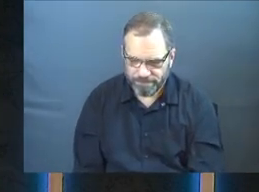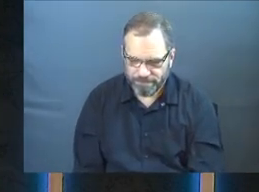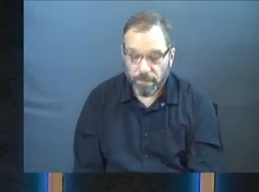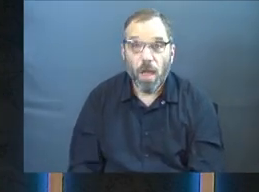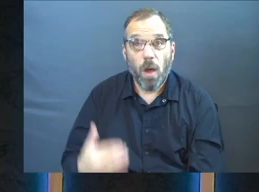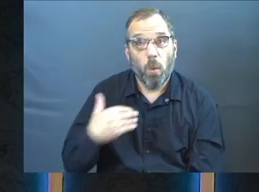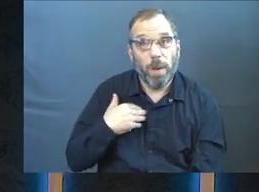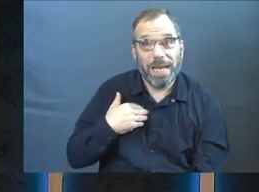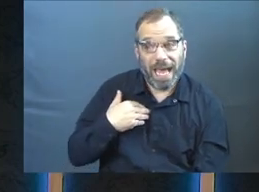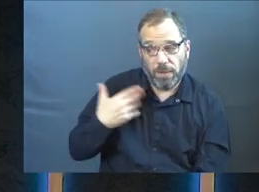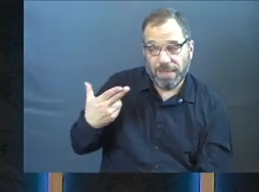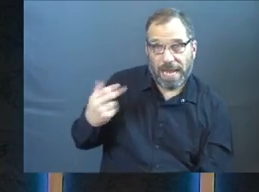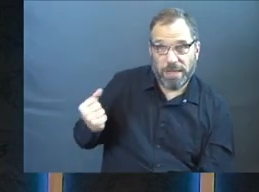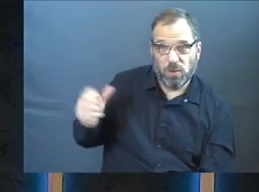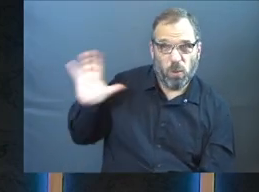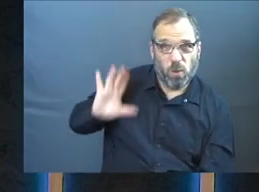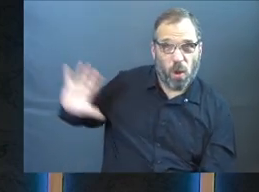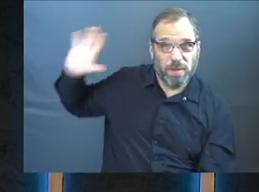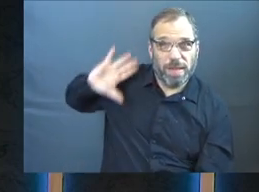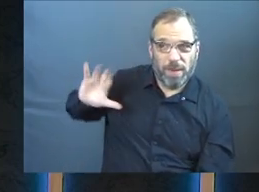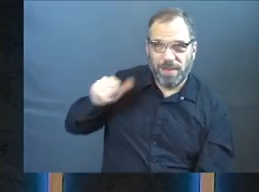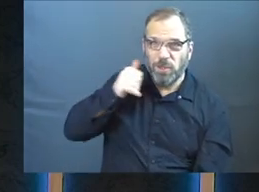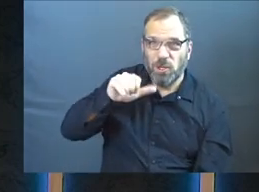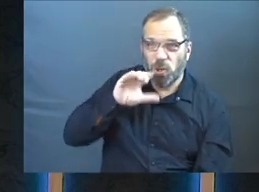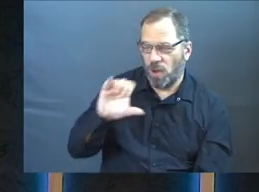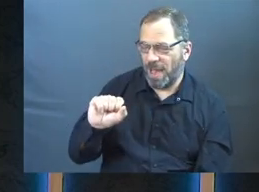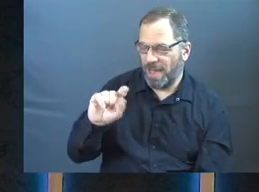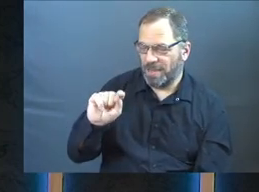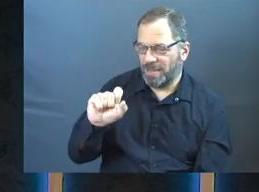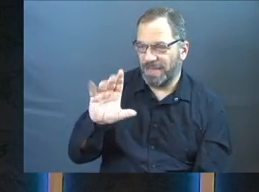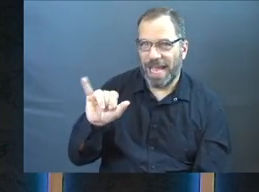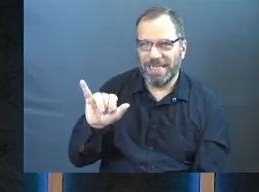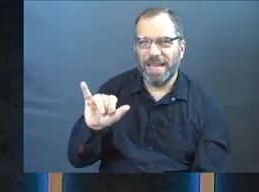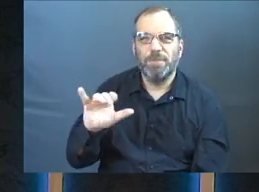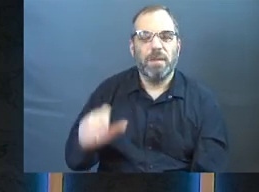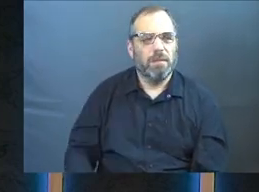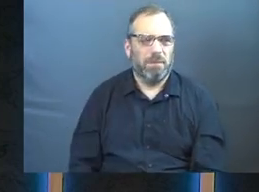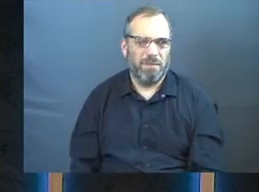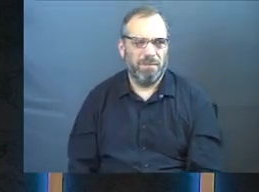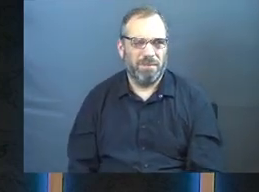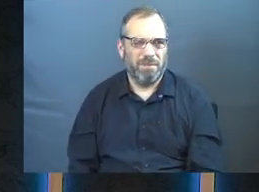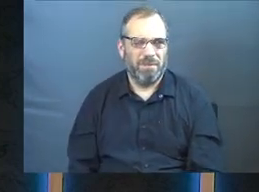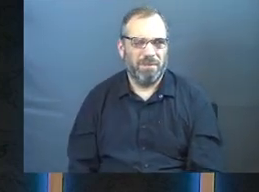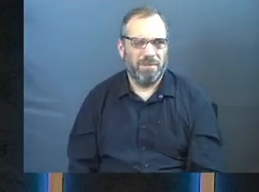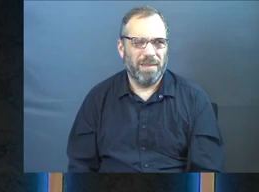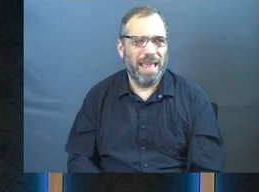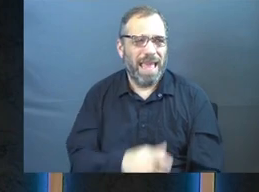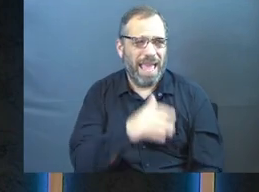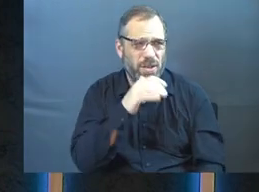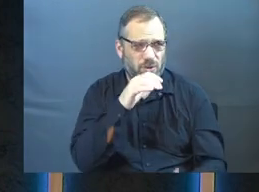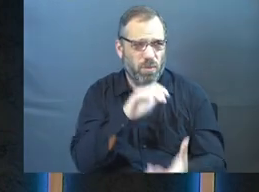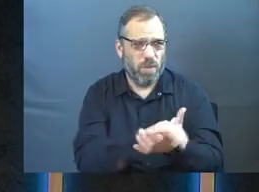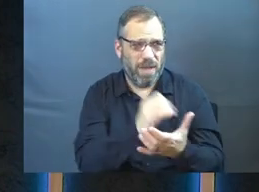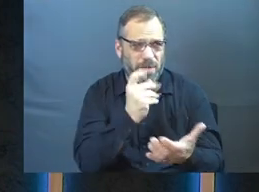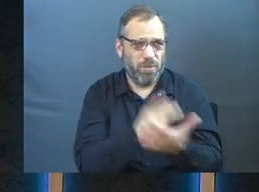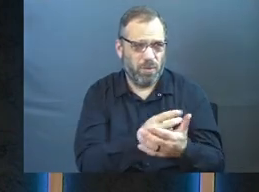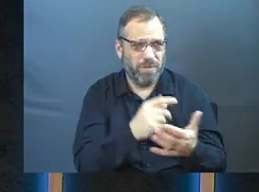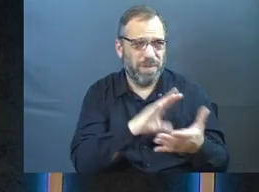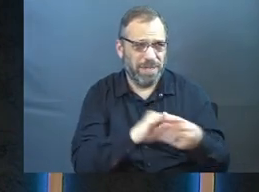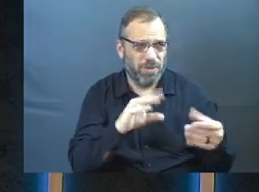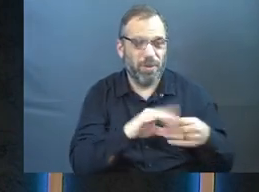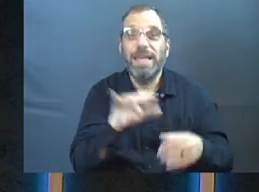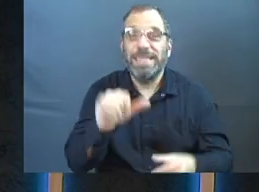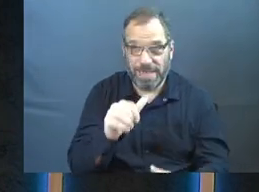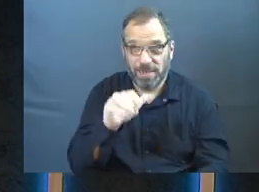So back when I was in high school, there was this girl, Stacy. And I know what you're thinking. Has Linda approved this story? And she